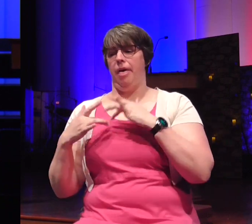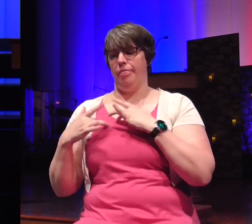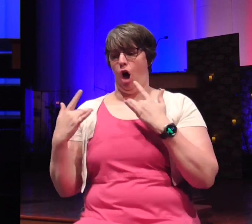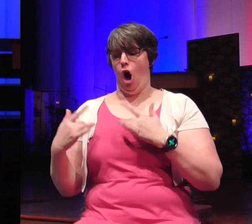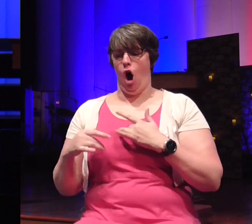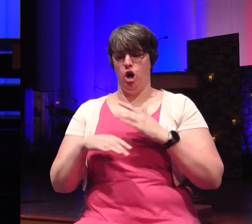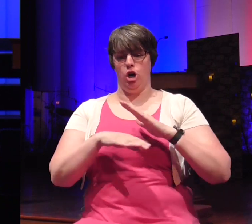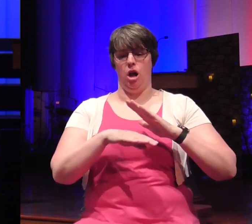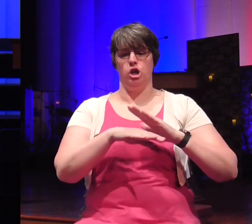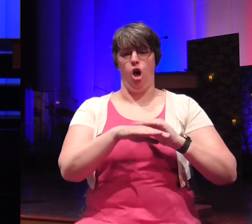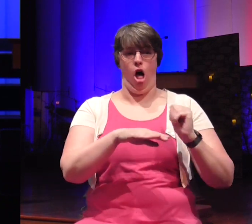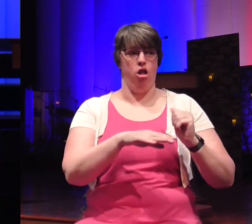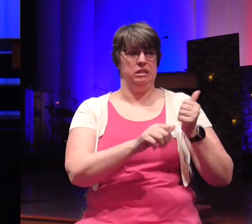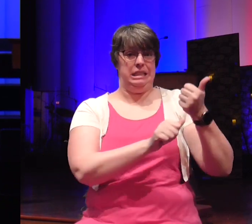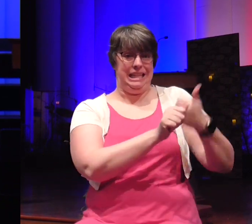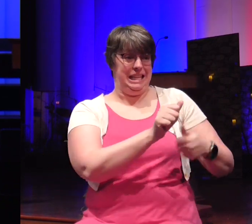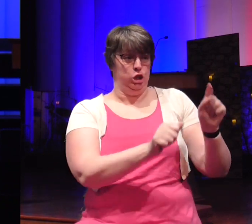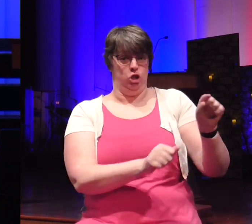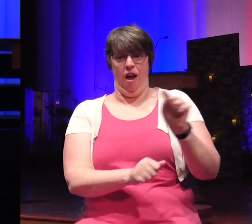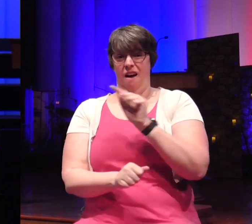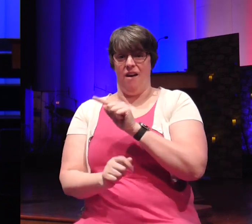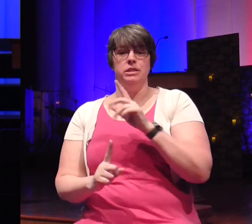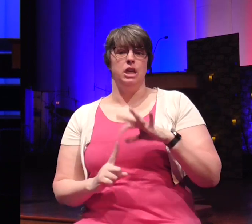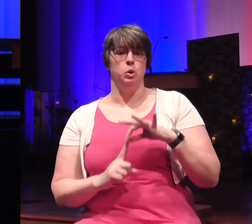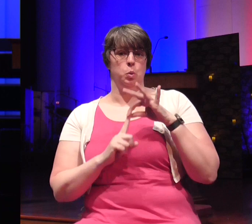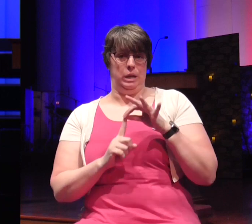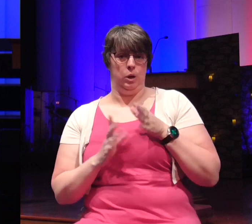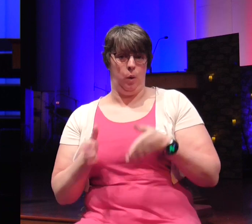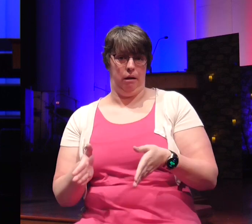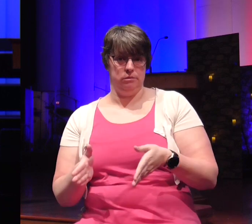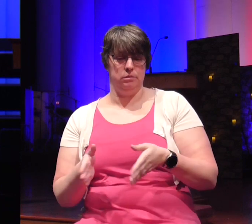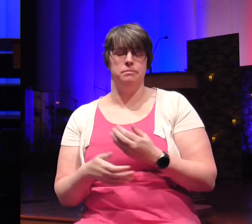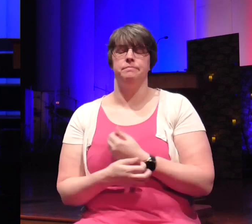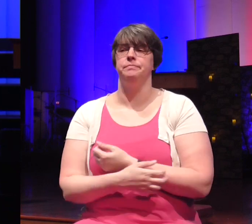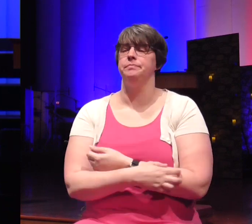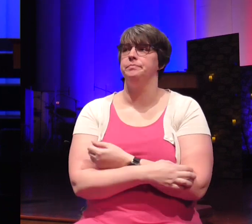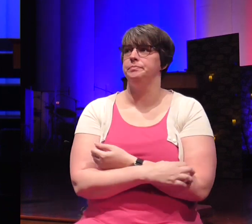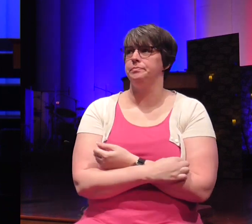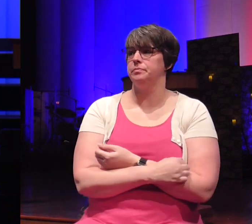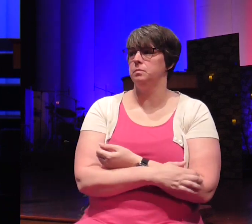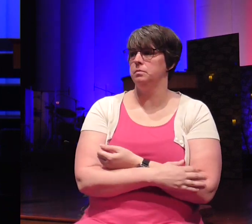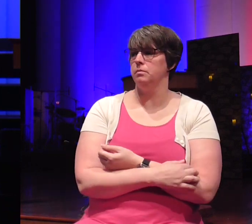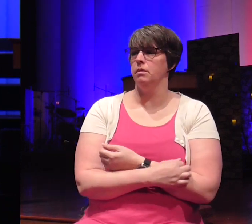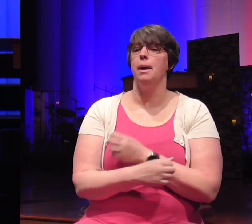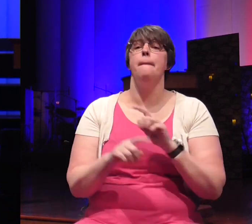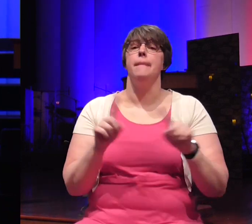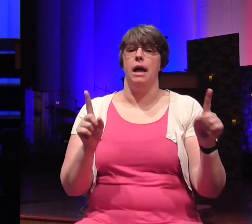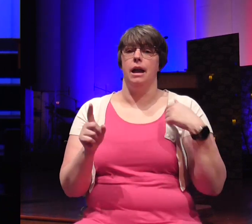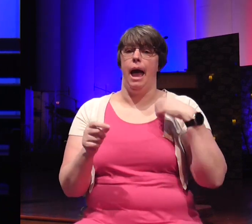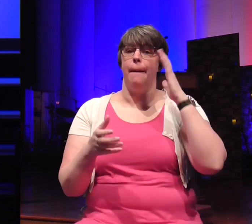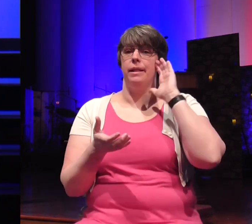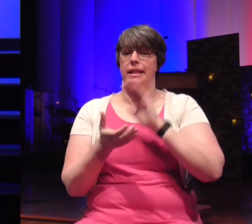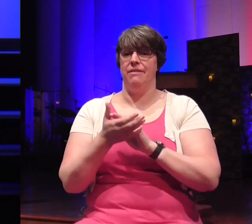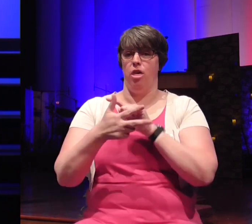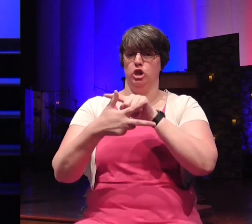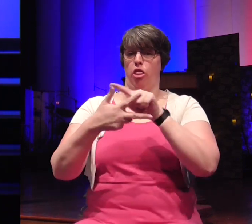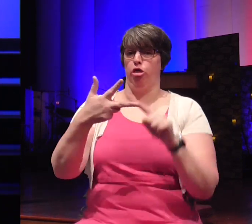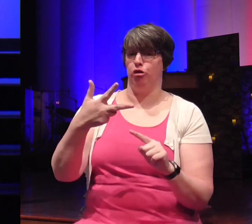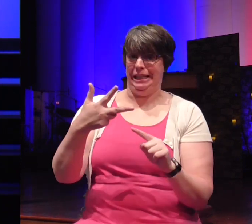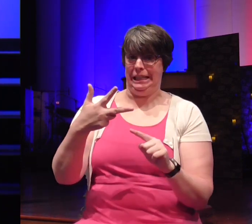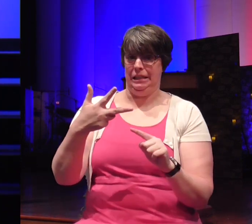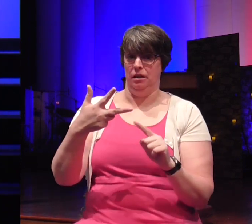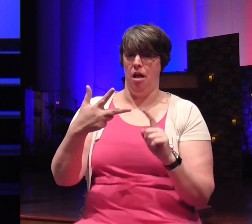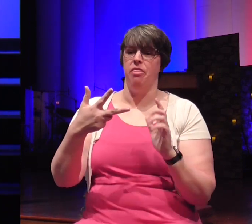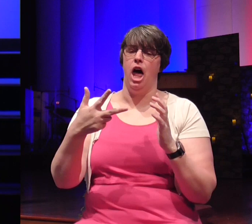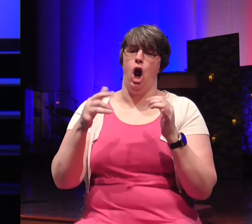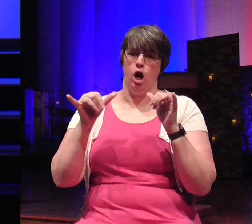in unique ways. But I also believe that there are 3 heart callings that are